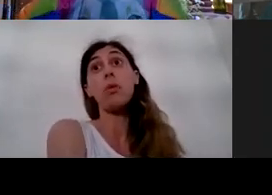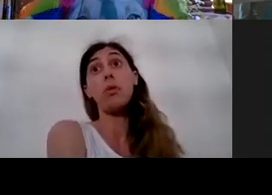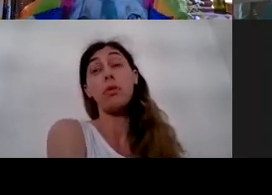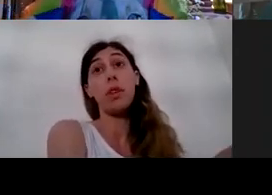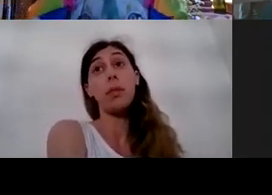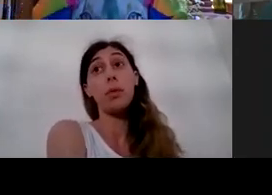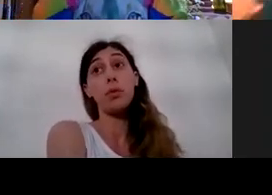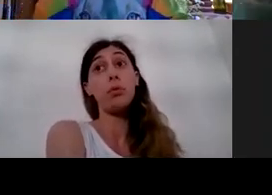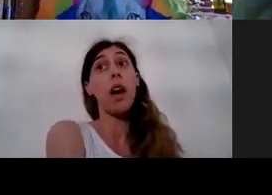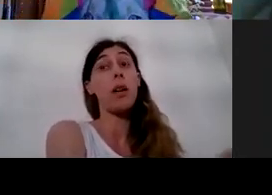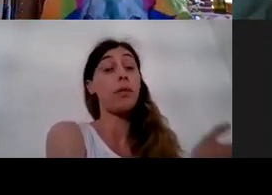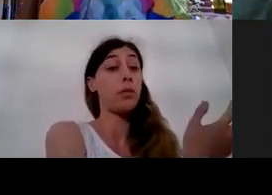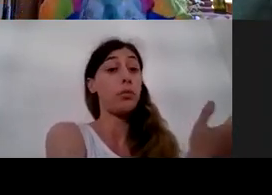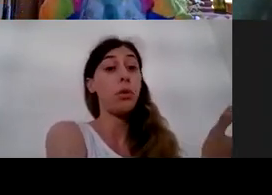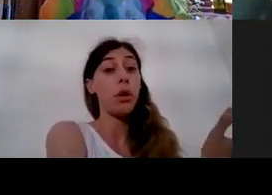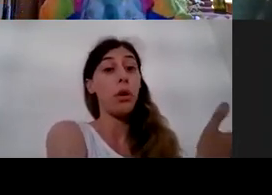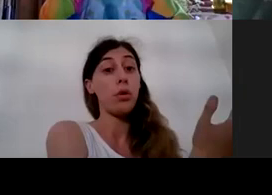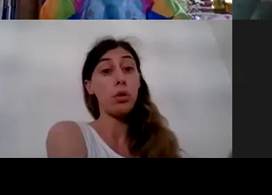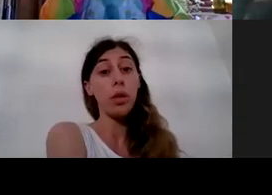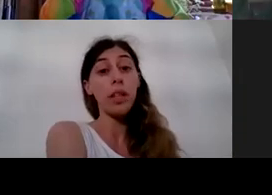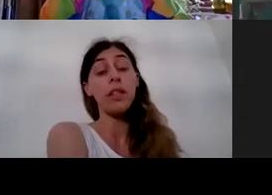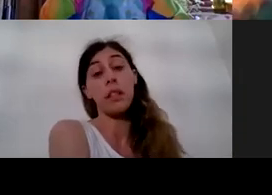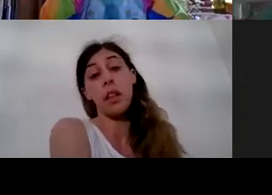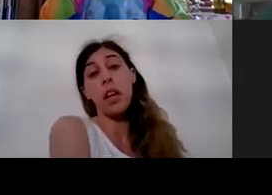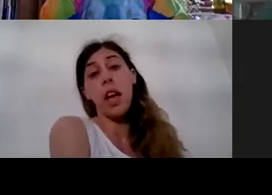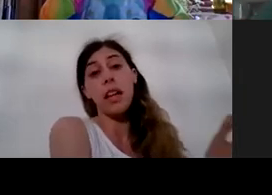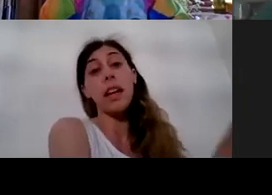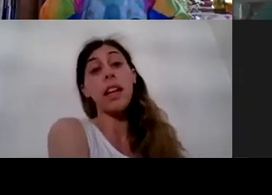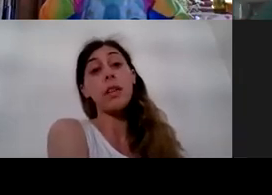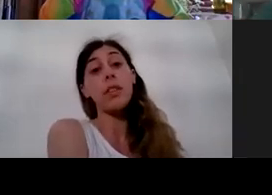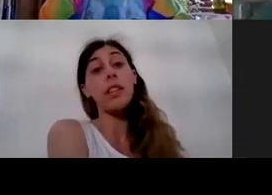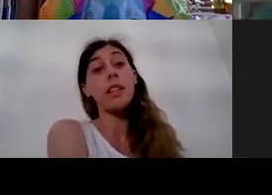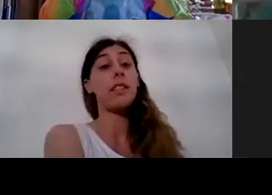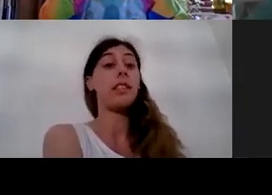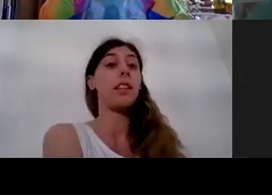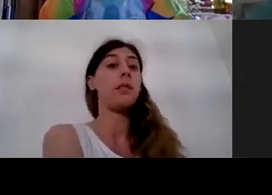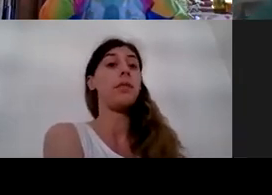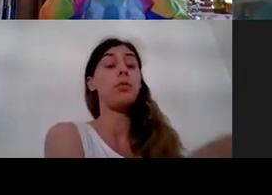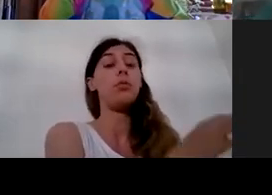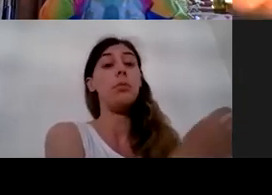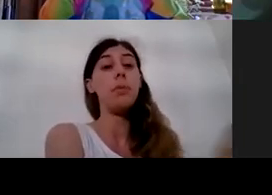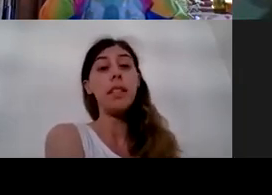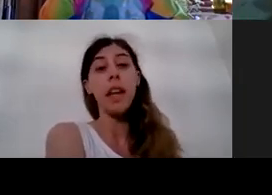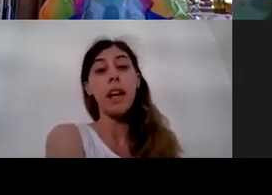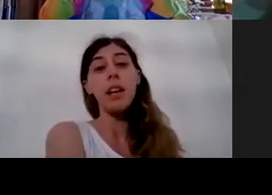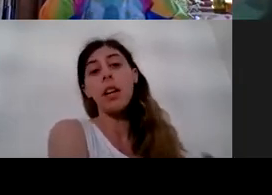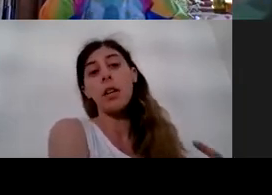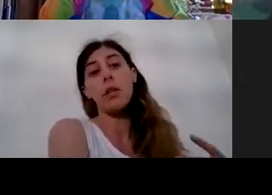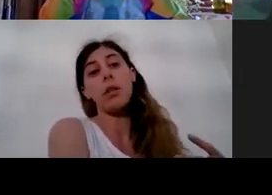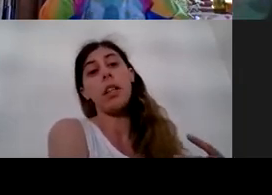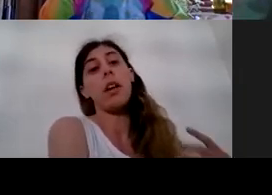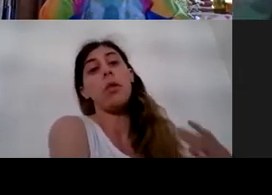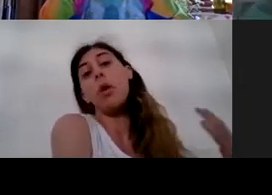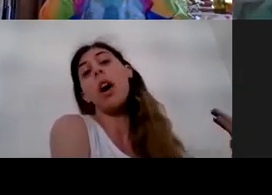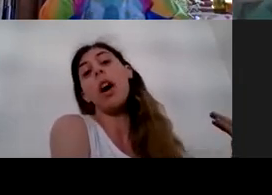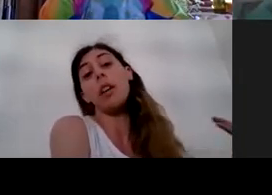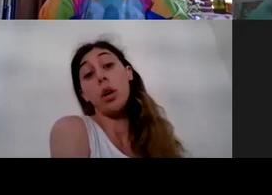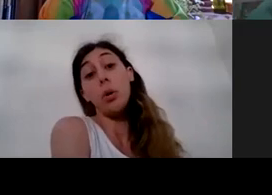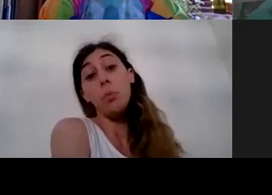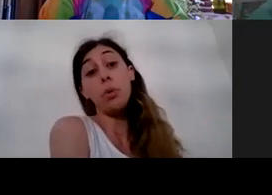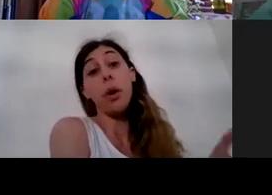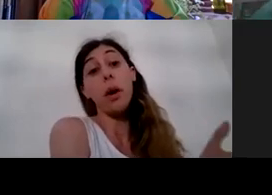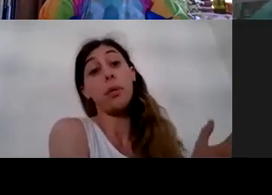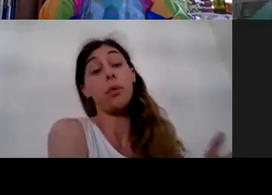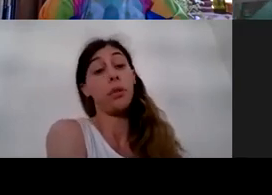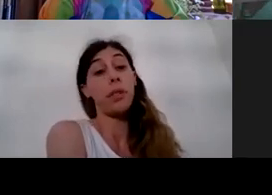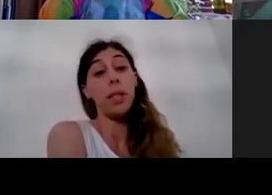the problem to access healthcare in France has always been difficult from a legal